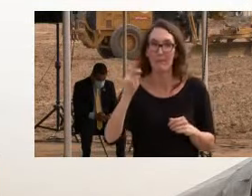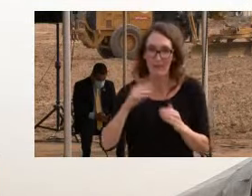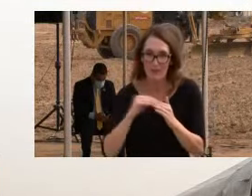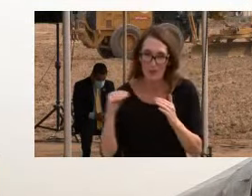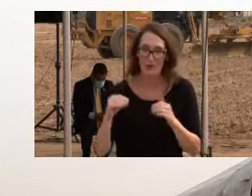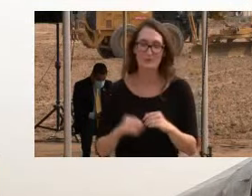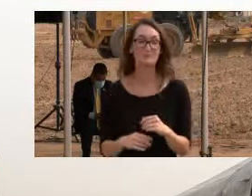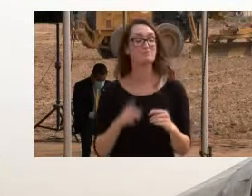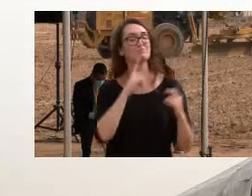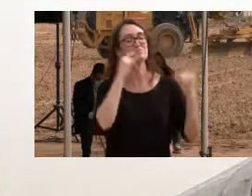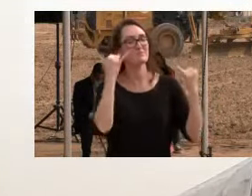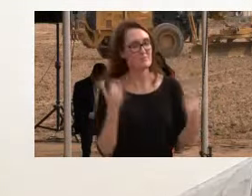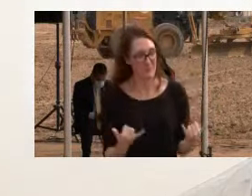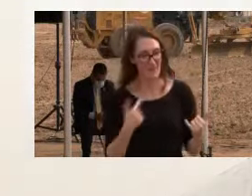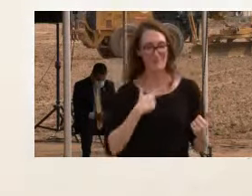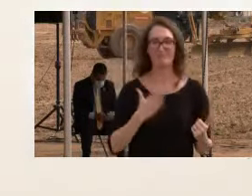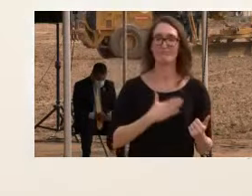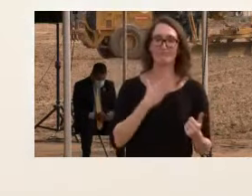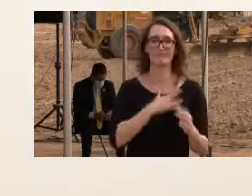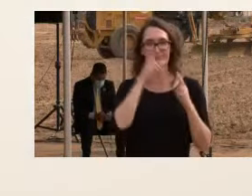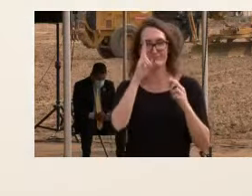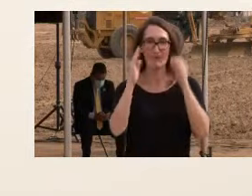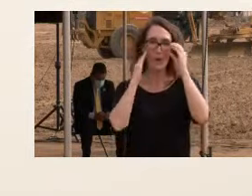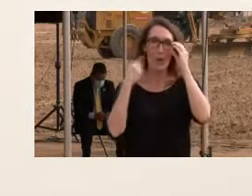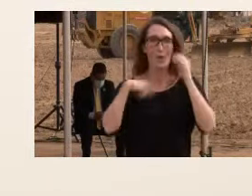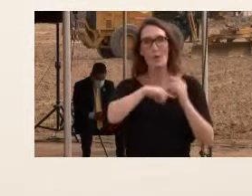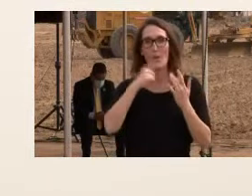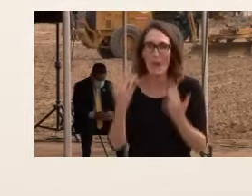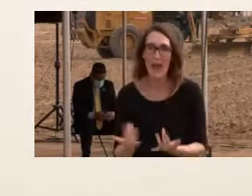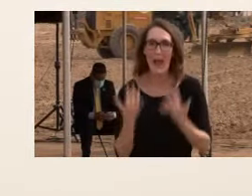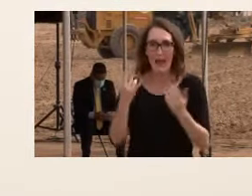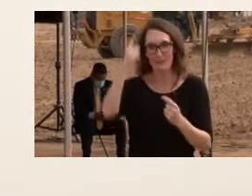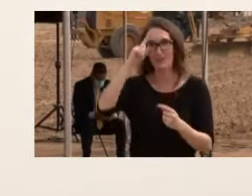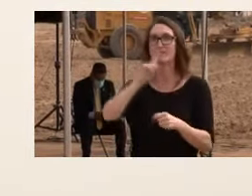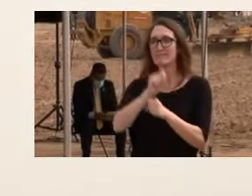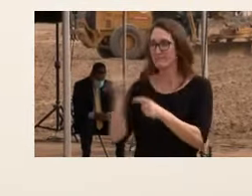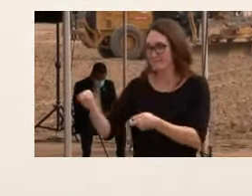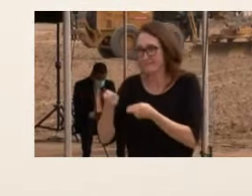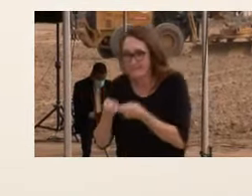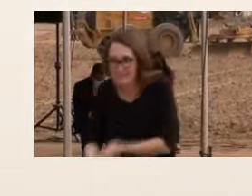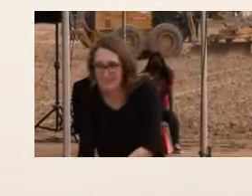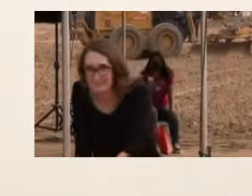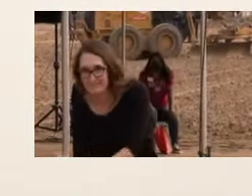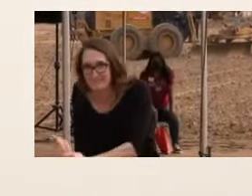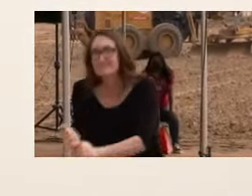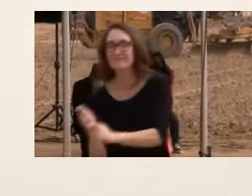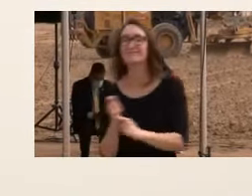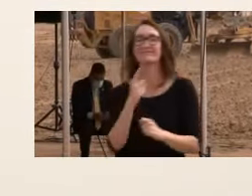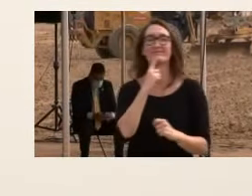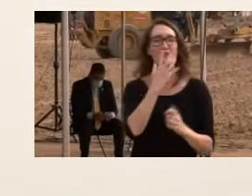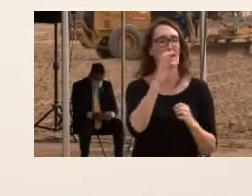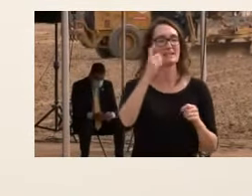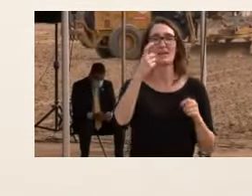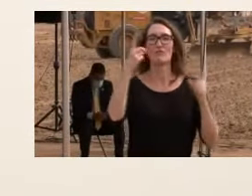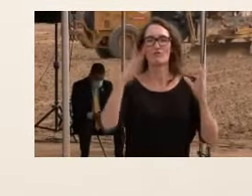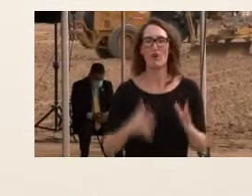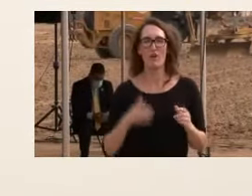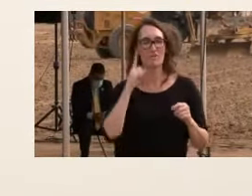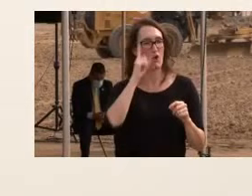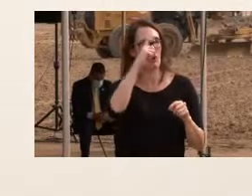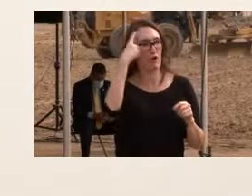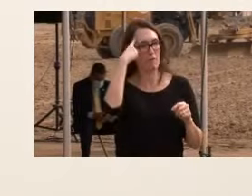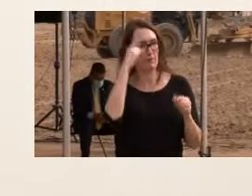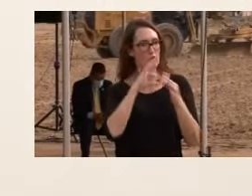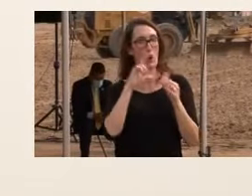It is now my distinct pleasure for the moment we've been waiting for, the actual groundbreaking. So Executive Director of Governmental